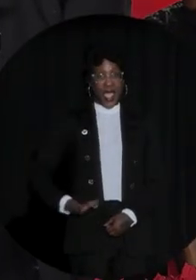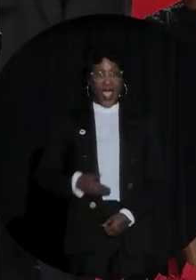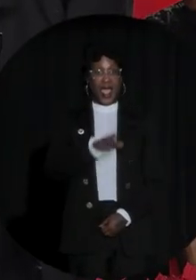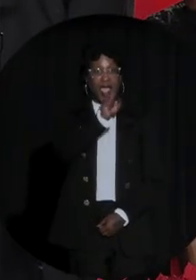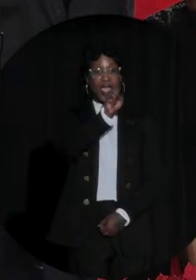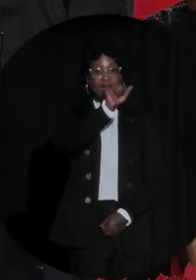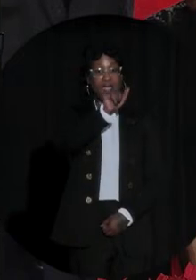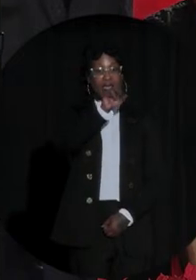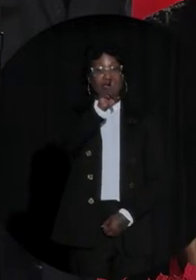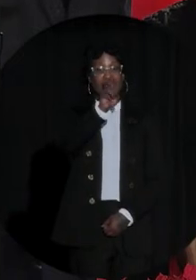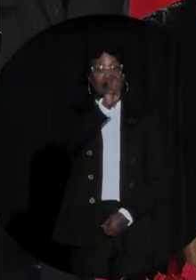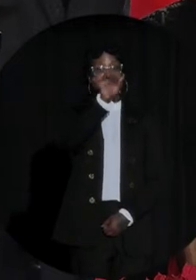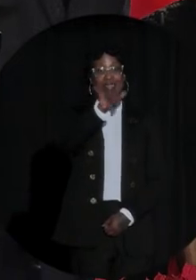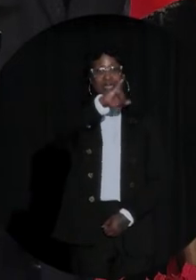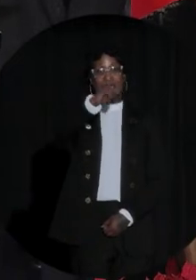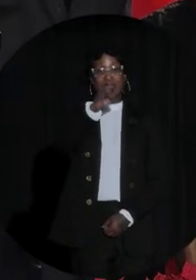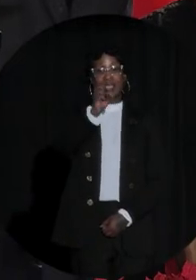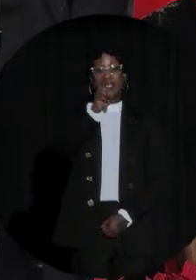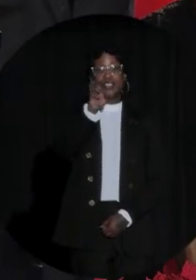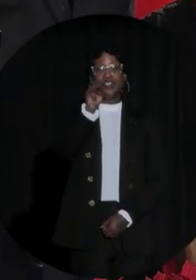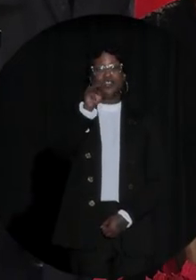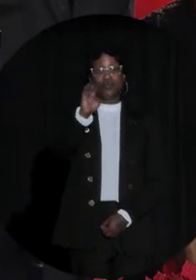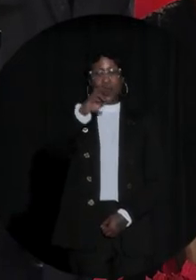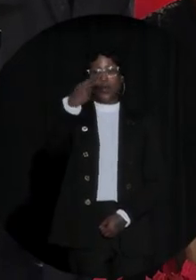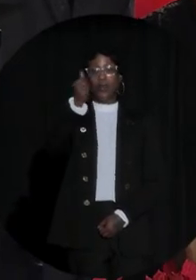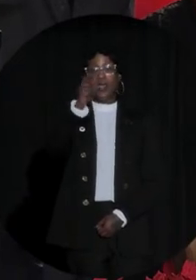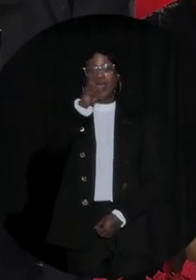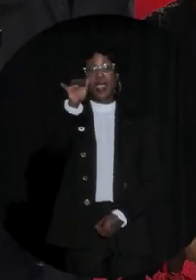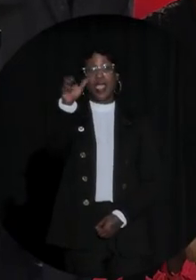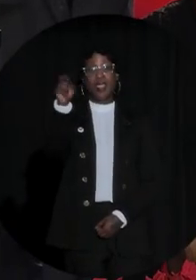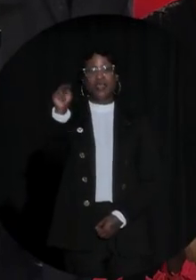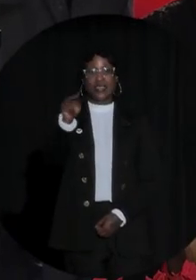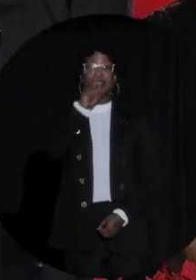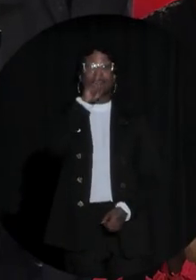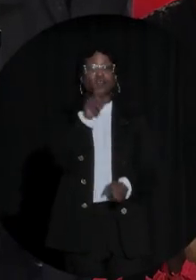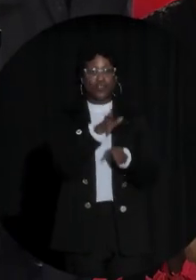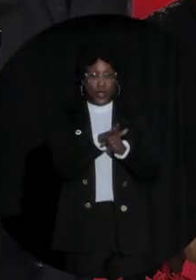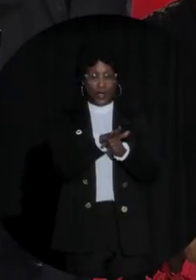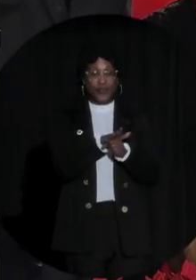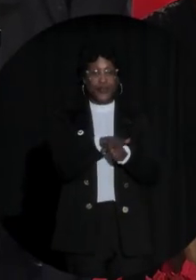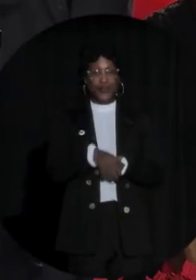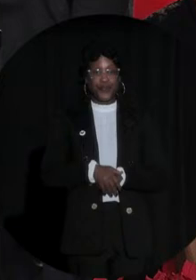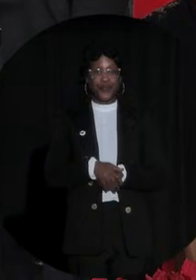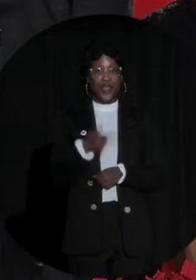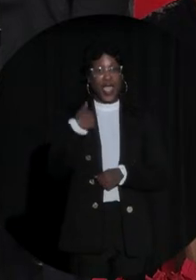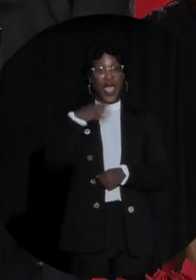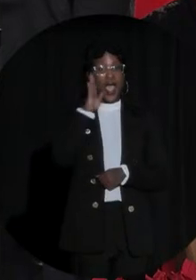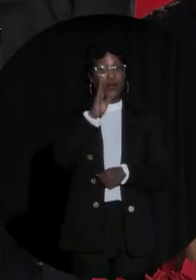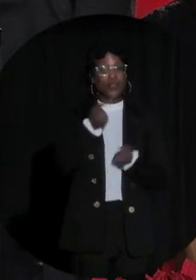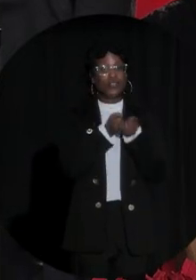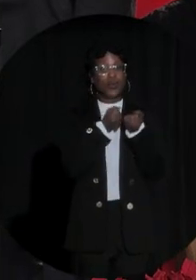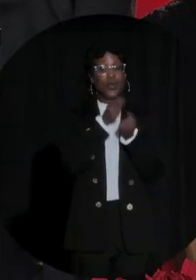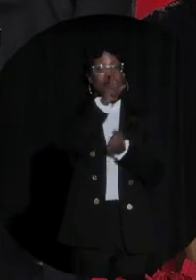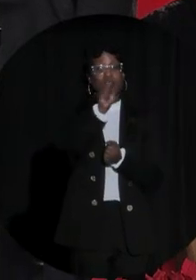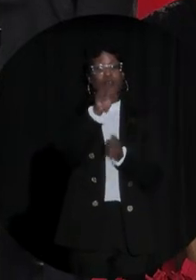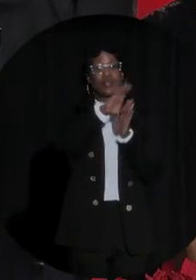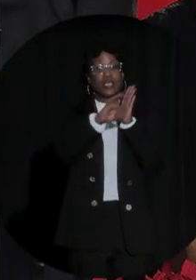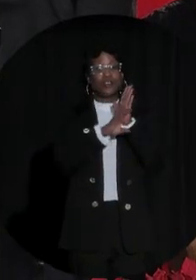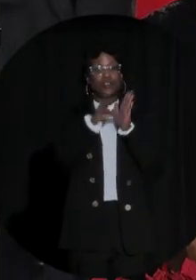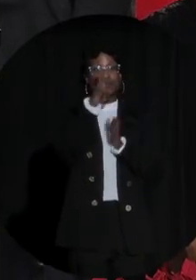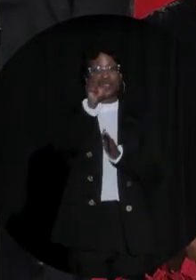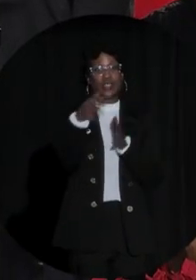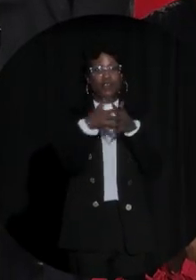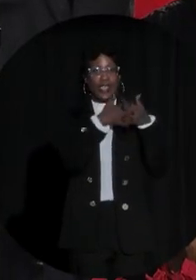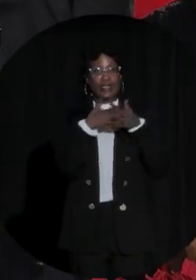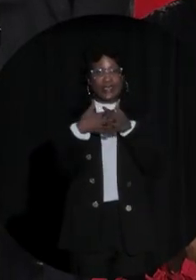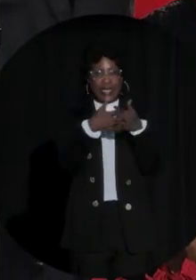Sidney Jerome Harrison. Do solemnly swear. Do solemnly swear. That I will support the Constitution of the United States. That I'll support the Constitution of the United